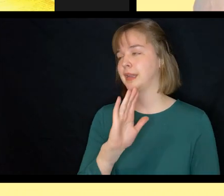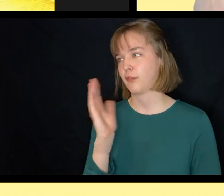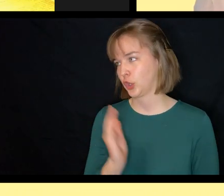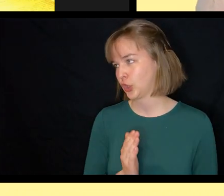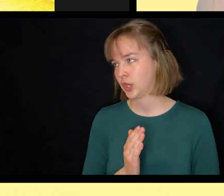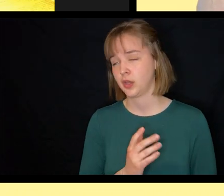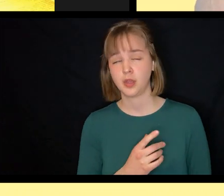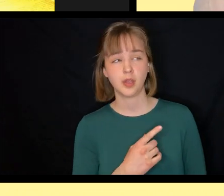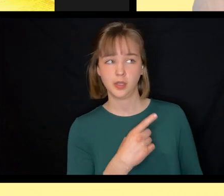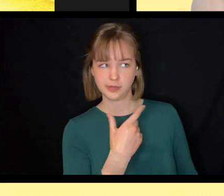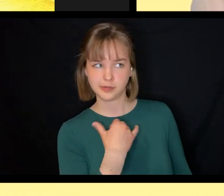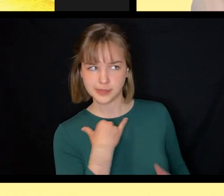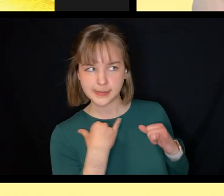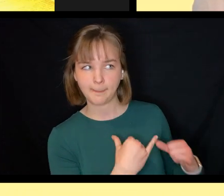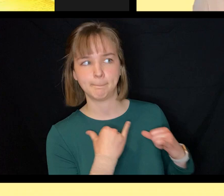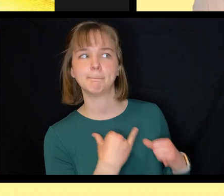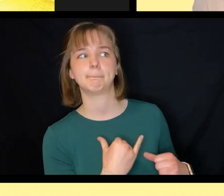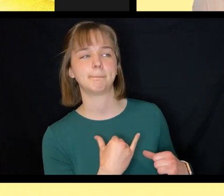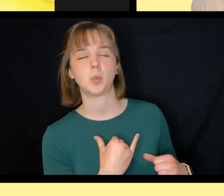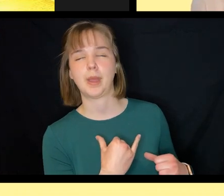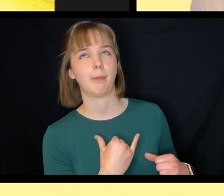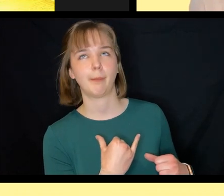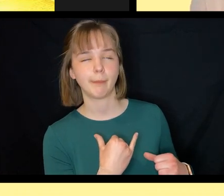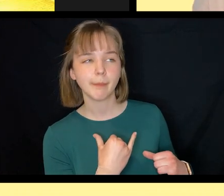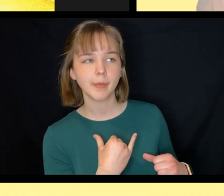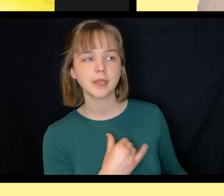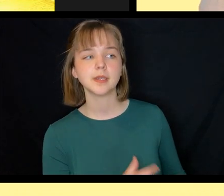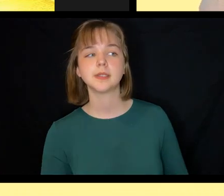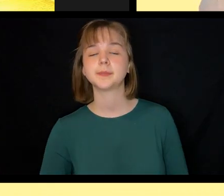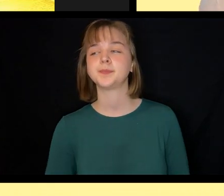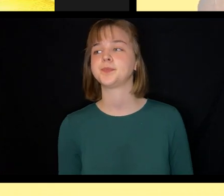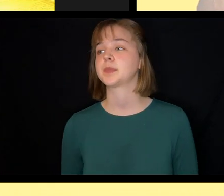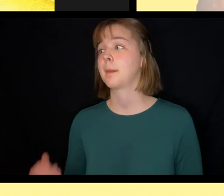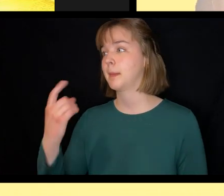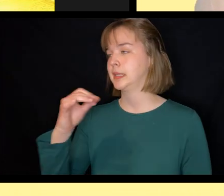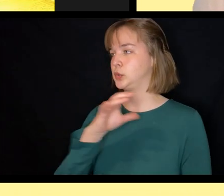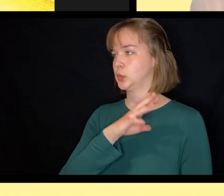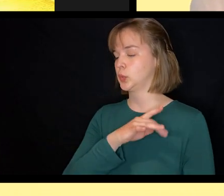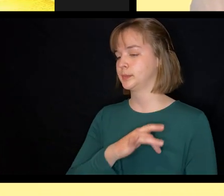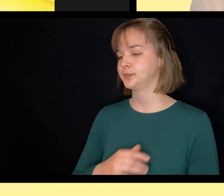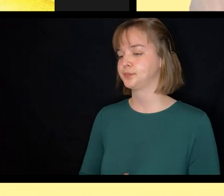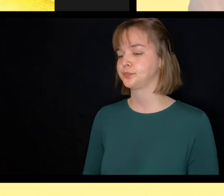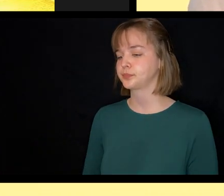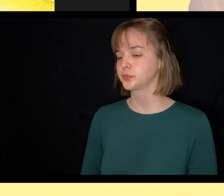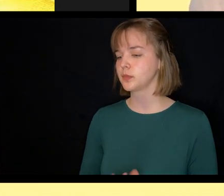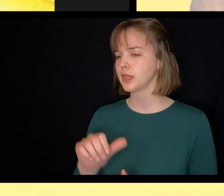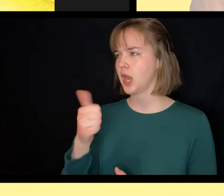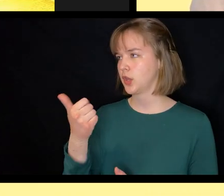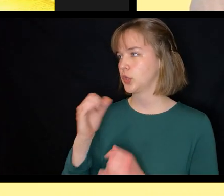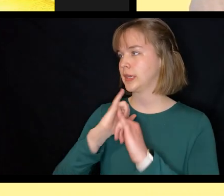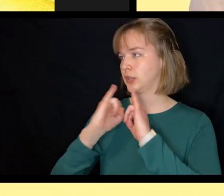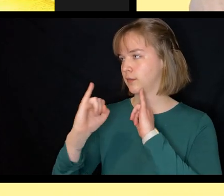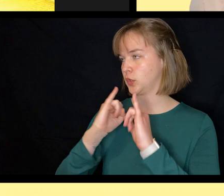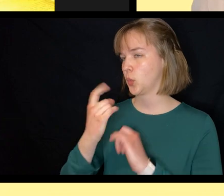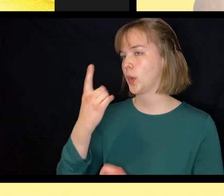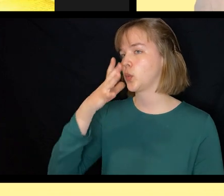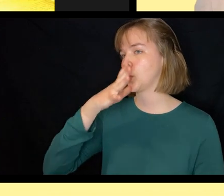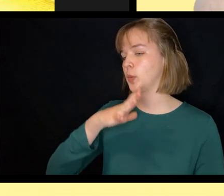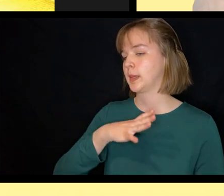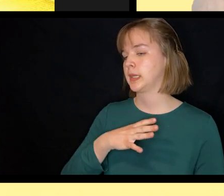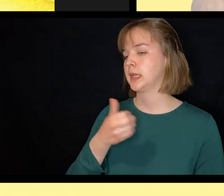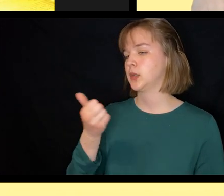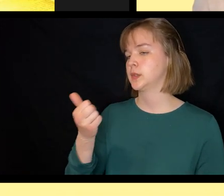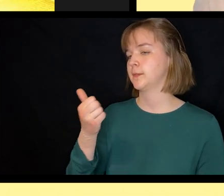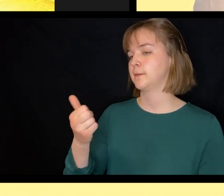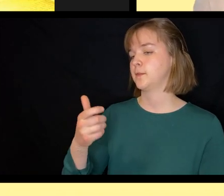13. There was I. Yeah. It's so cool. I was speaking with a rugby player